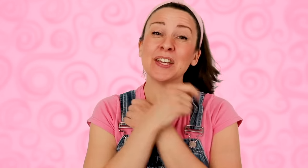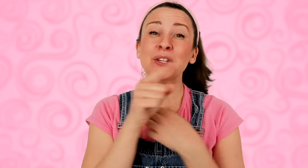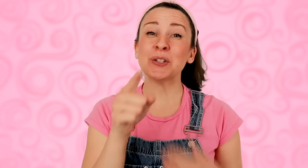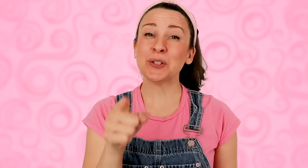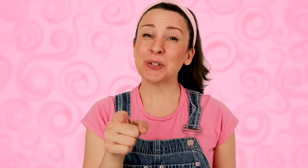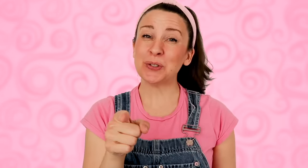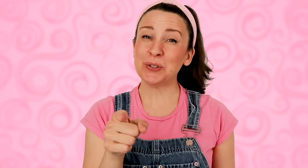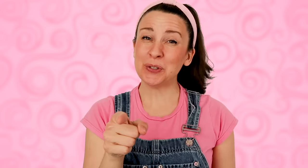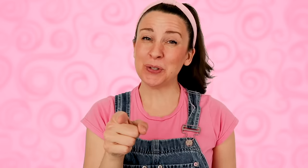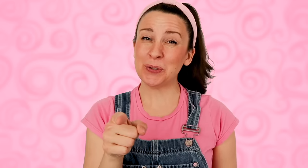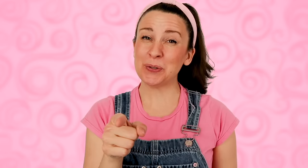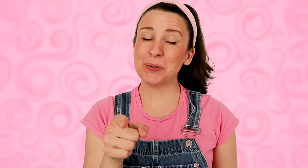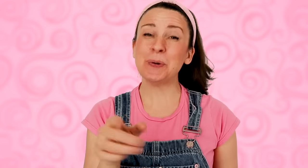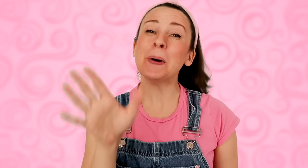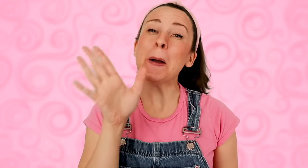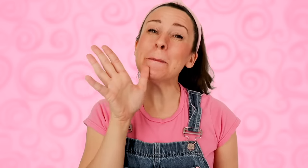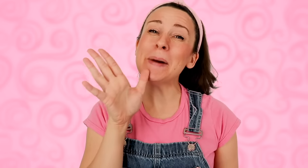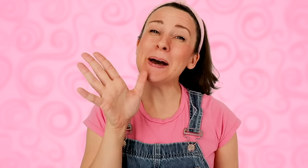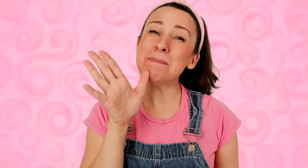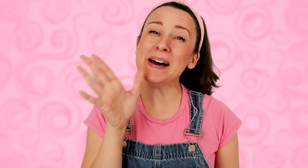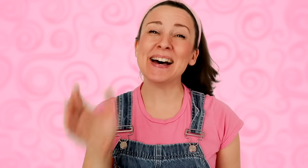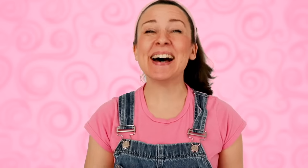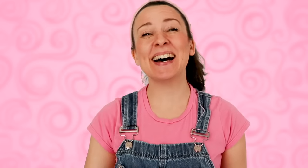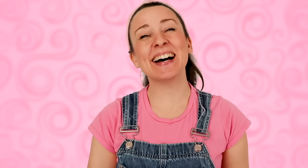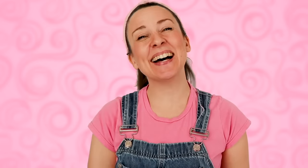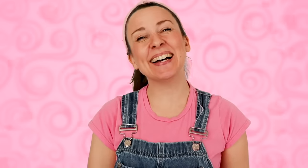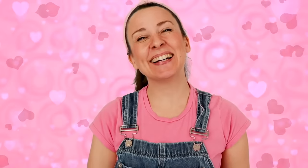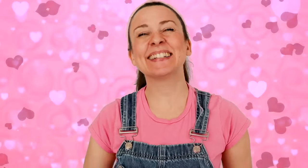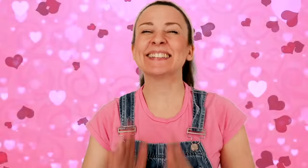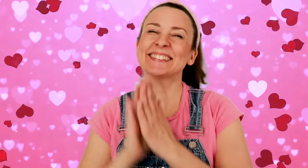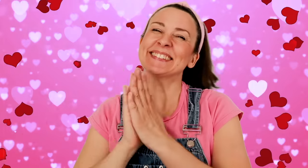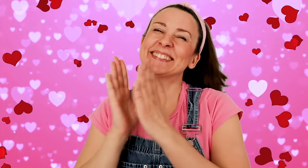love you, Mama.